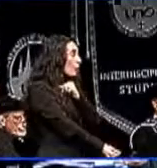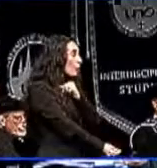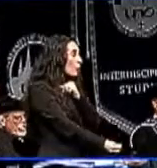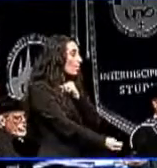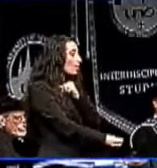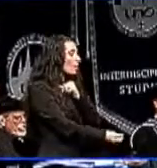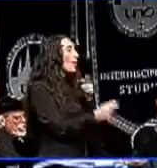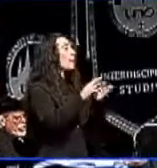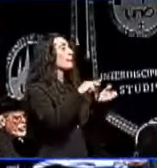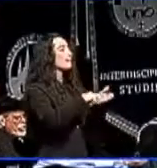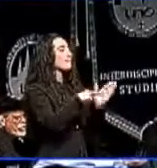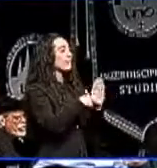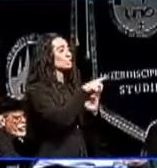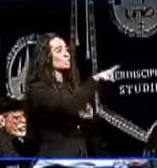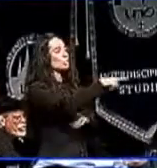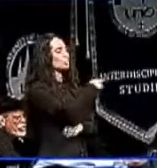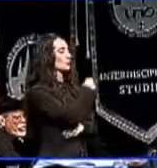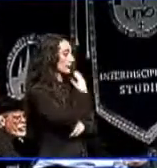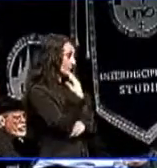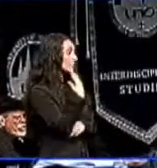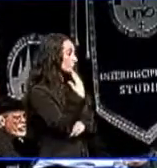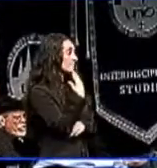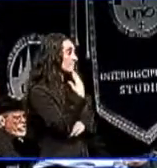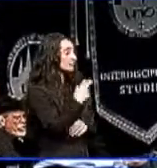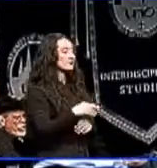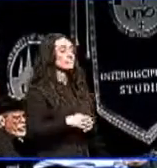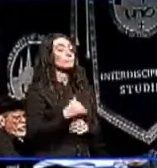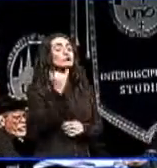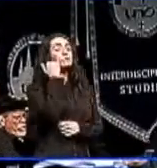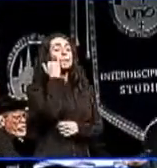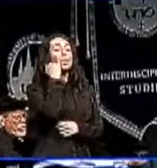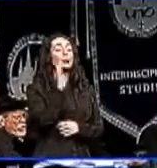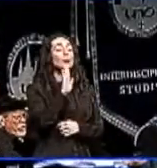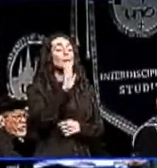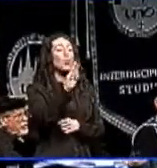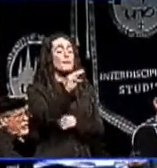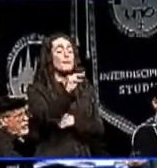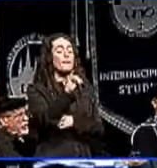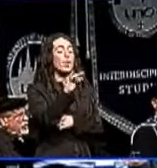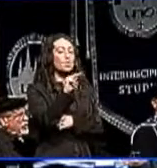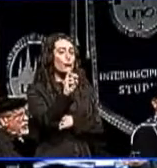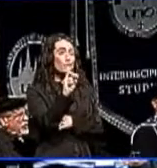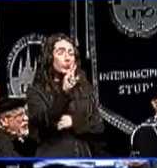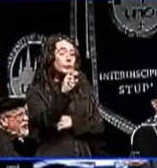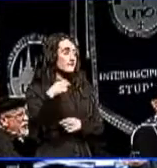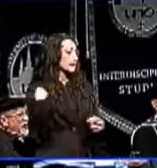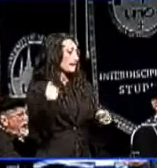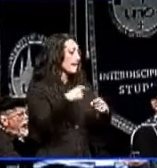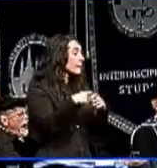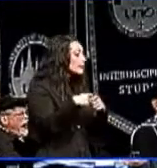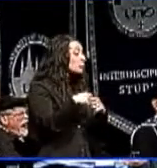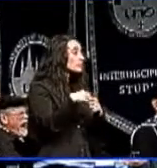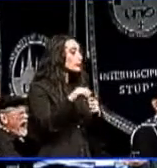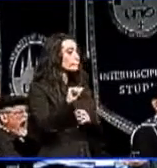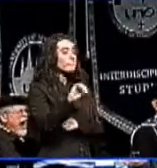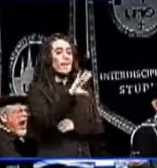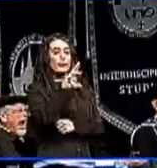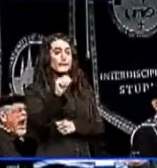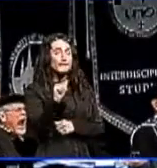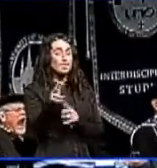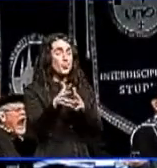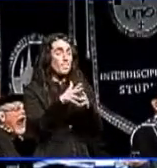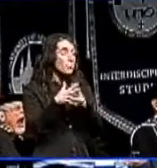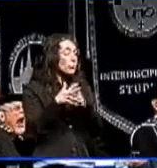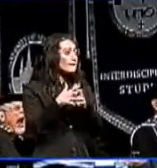are at risk. If you are a minority, Hispanic or African American in